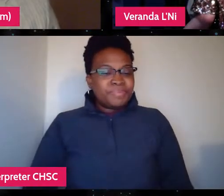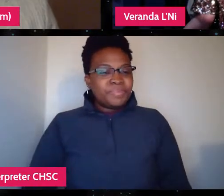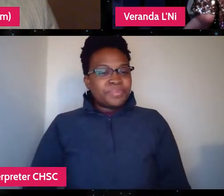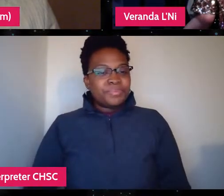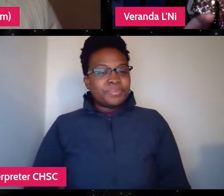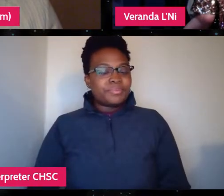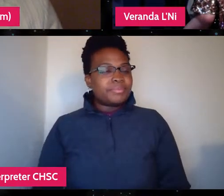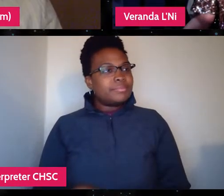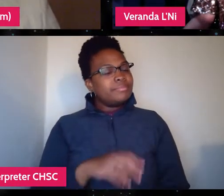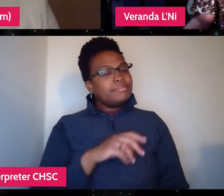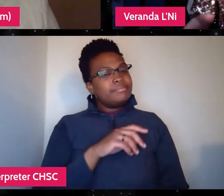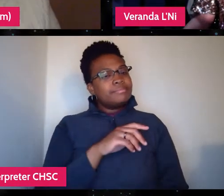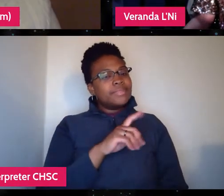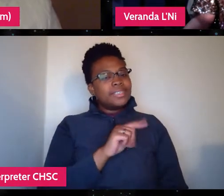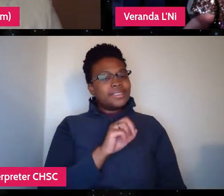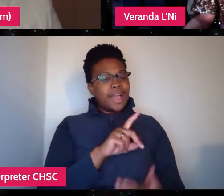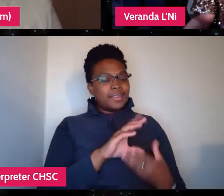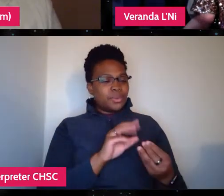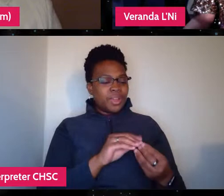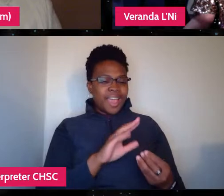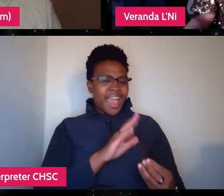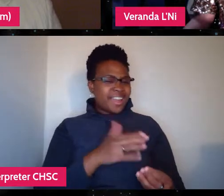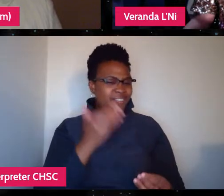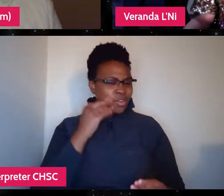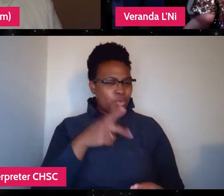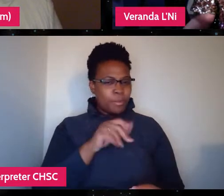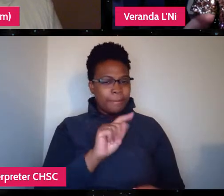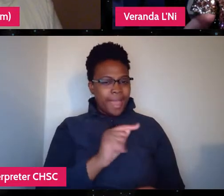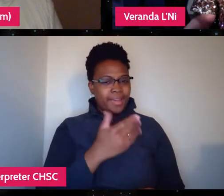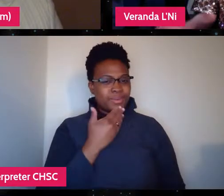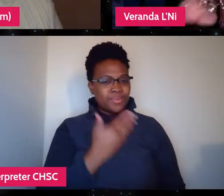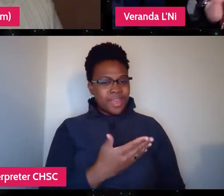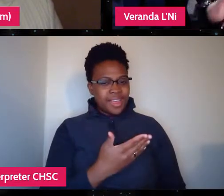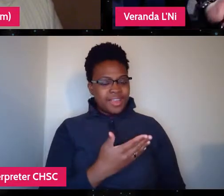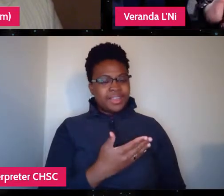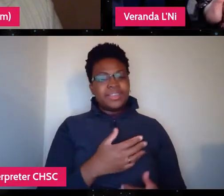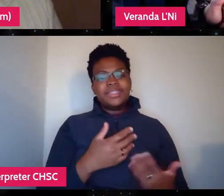I never really knew Pat very well.